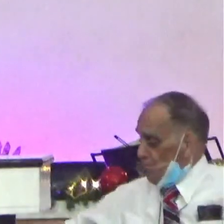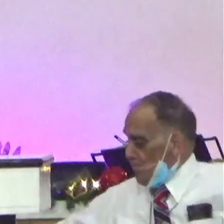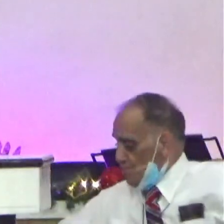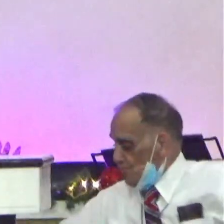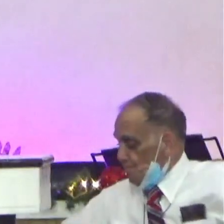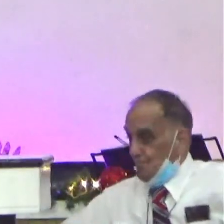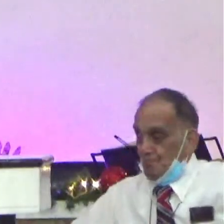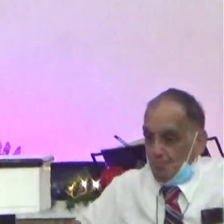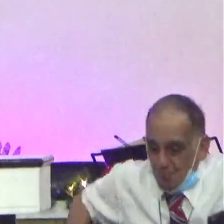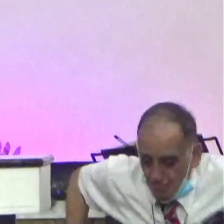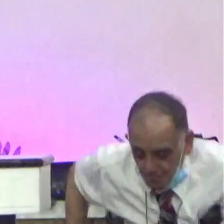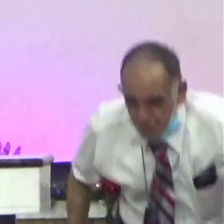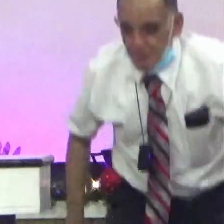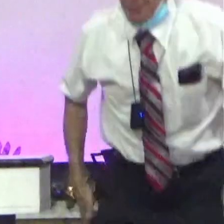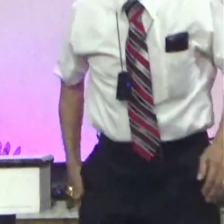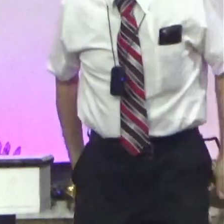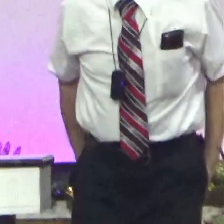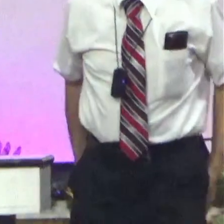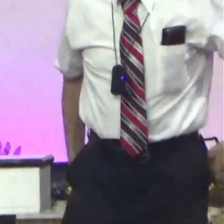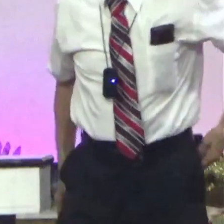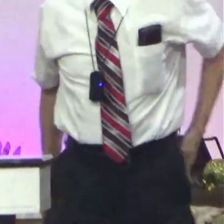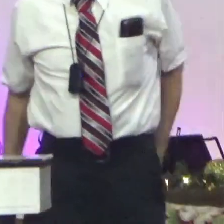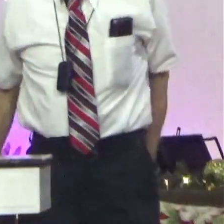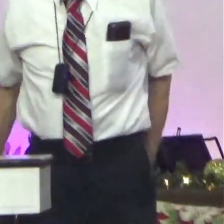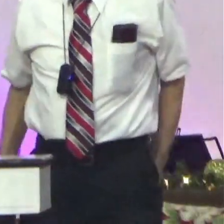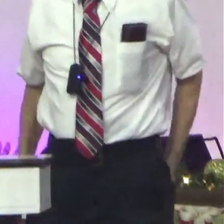pray for Kuya Boy Loriano? Sakto na? Lori.